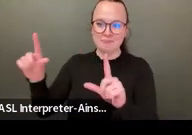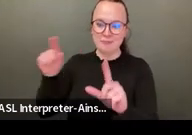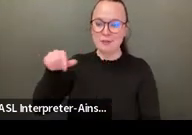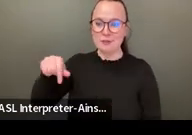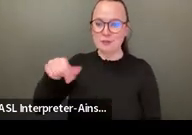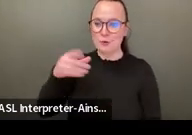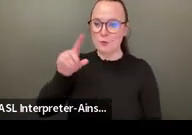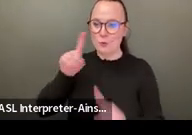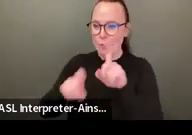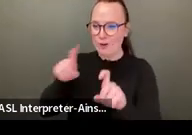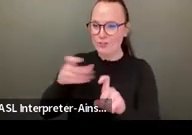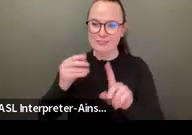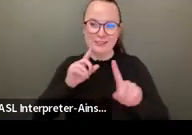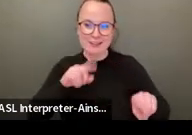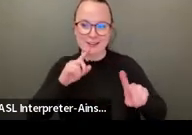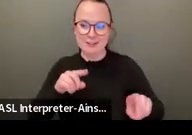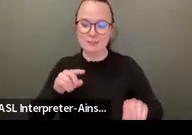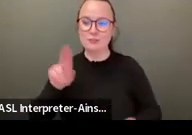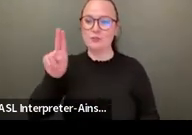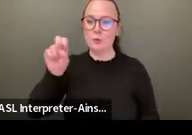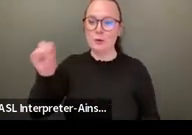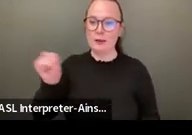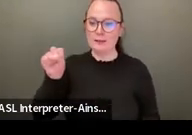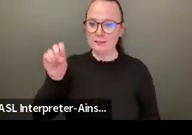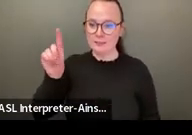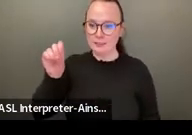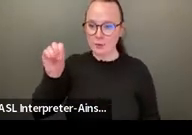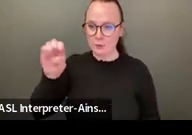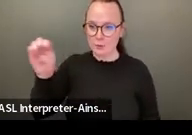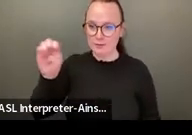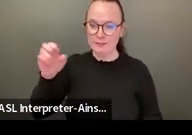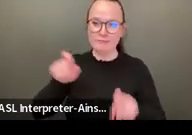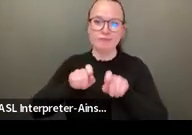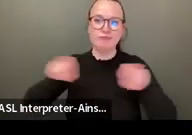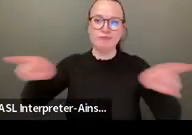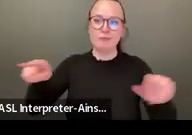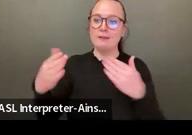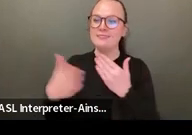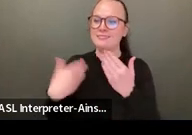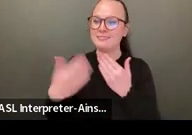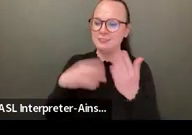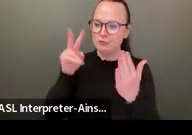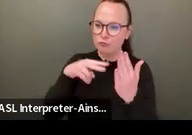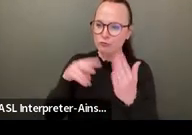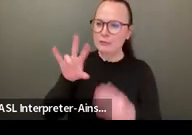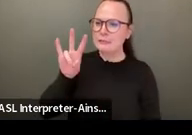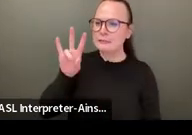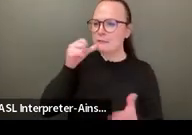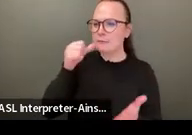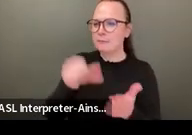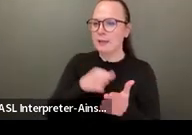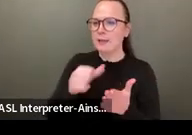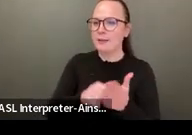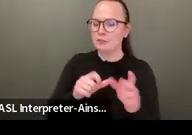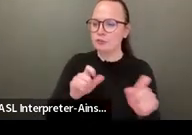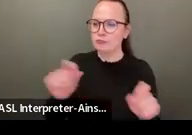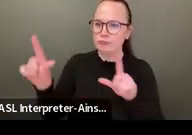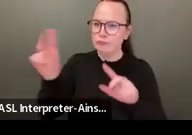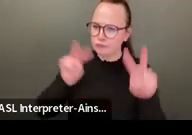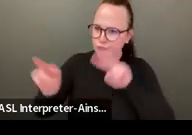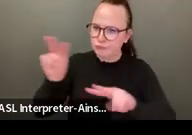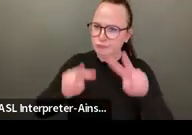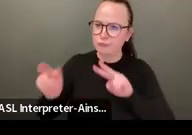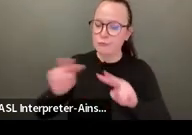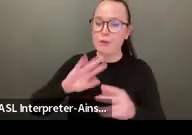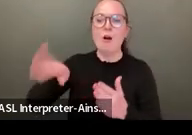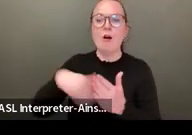Department of Education put out. It is super easy to read. It's like 7 pages long and gives you all the information about